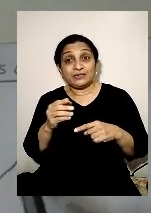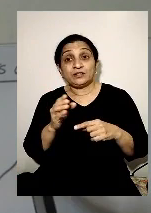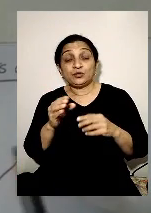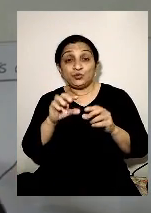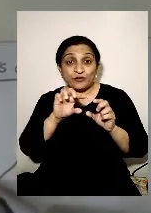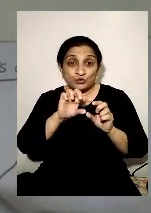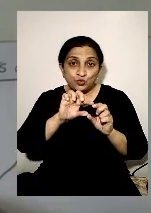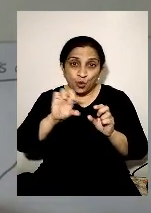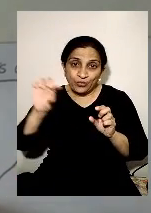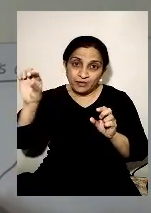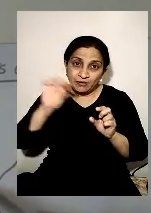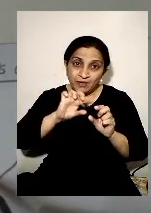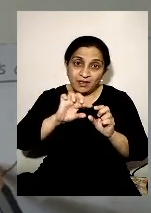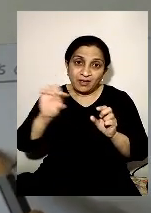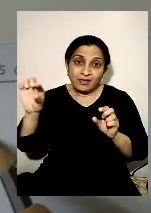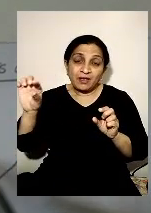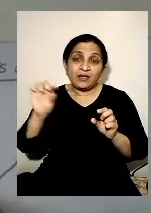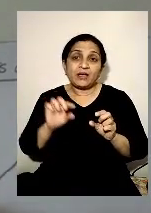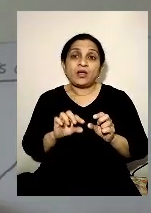like this